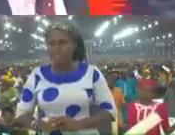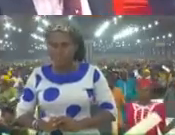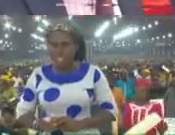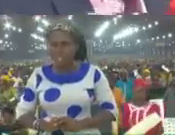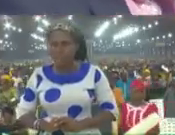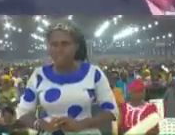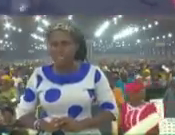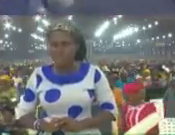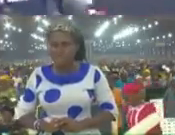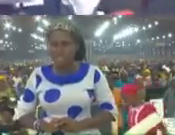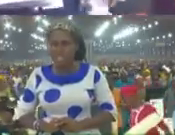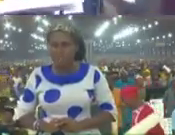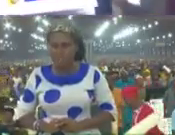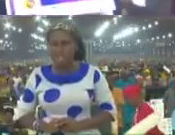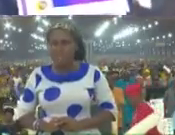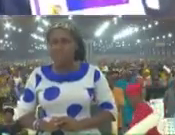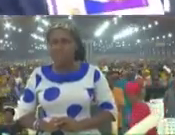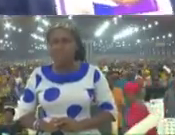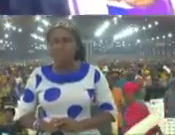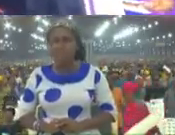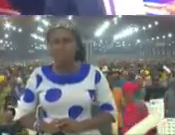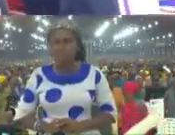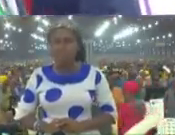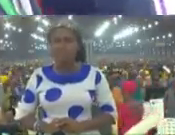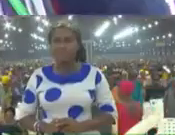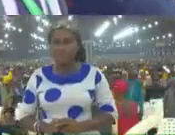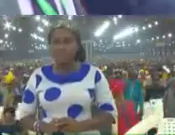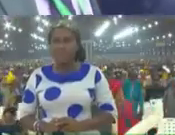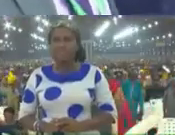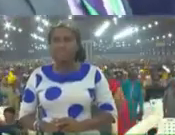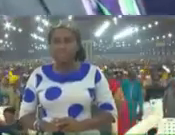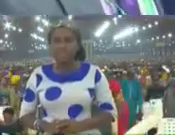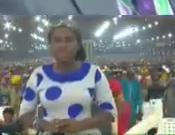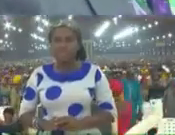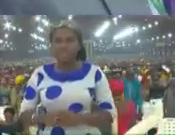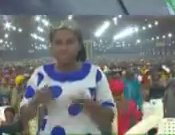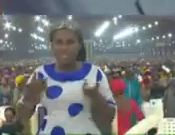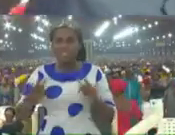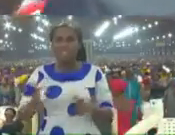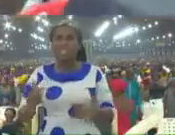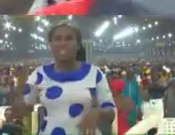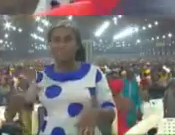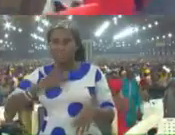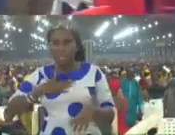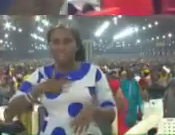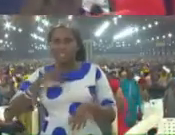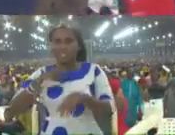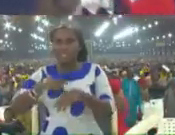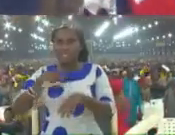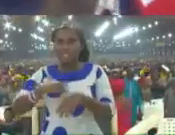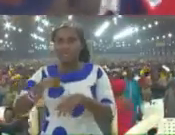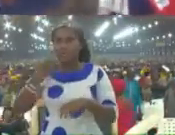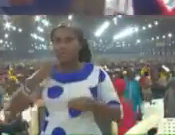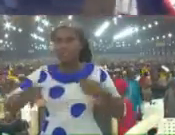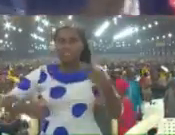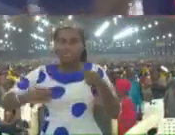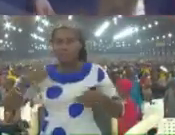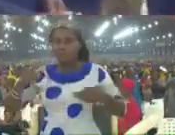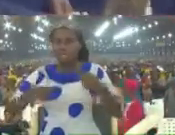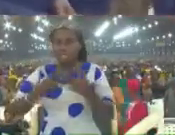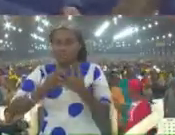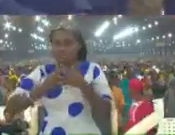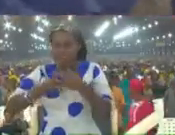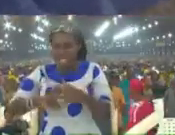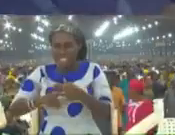Let my own season of rejoicing begin. Let my season of rejoicing